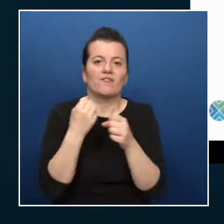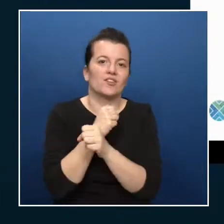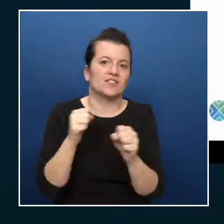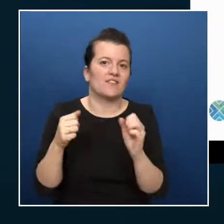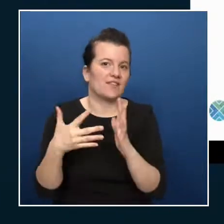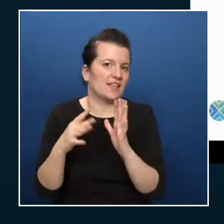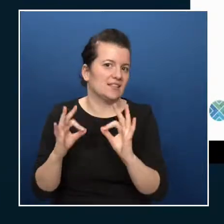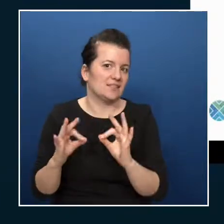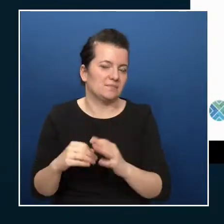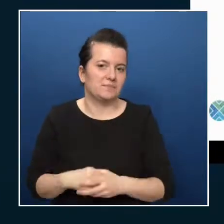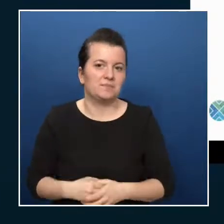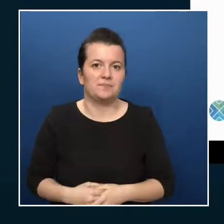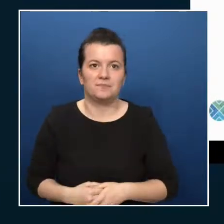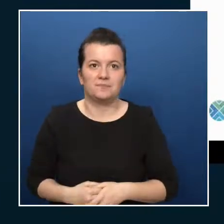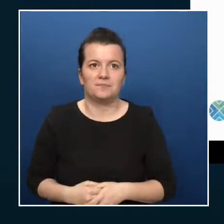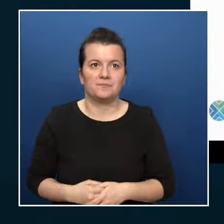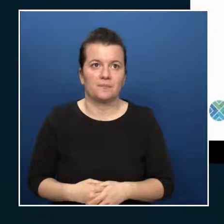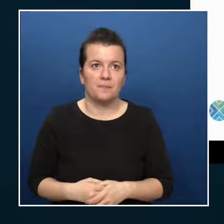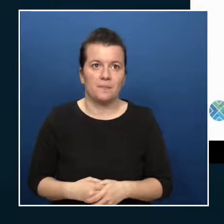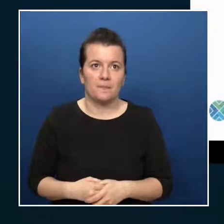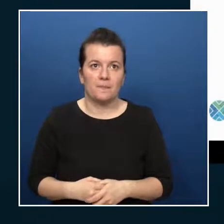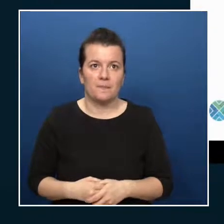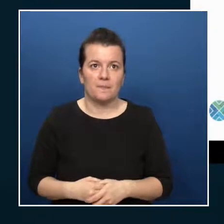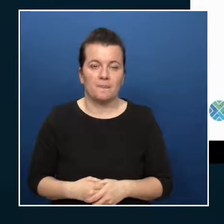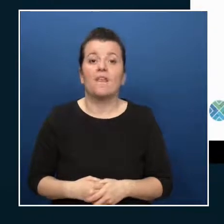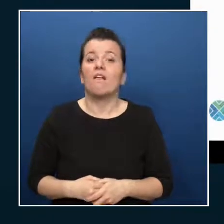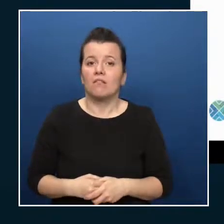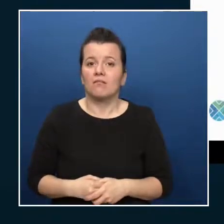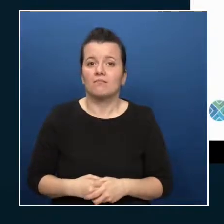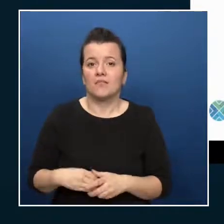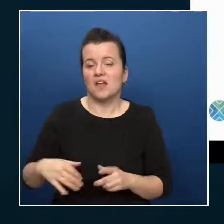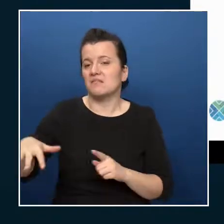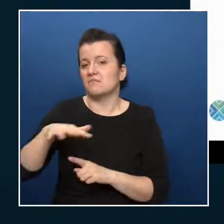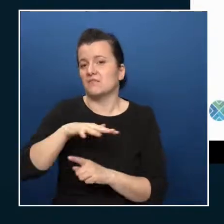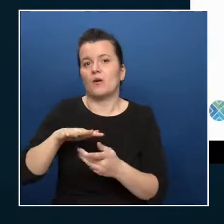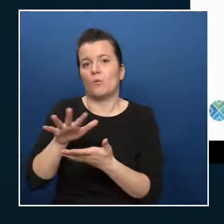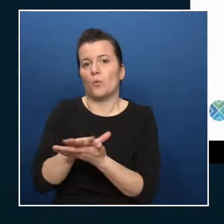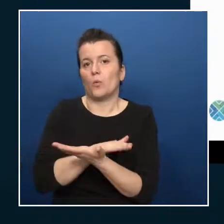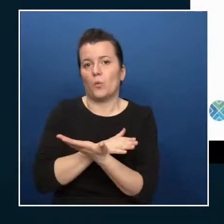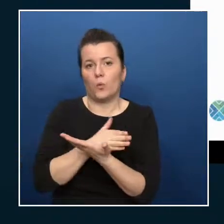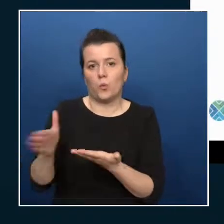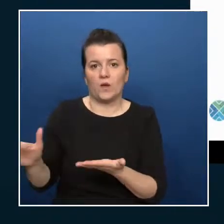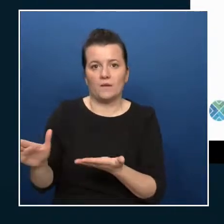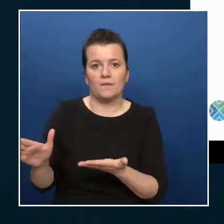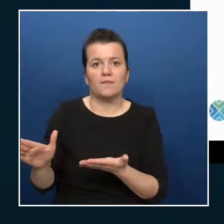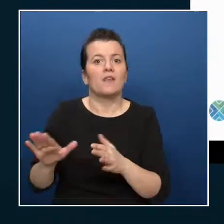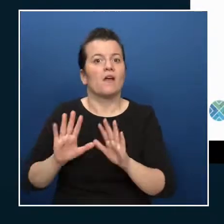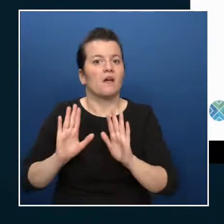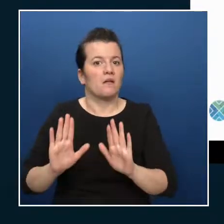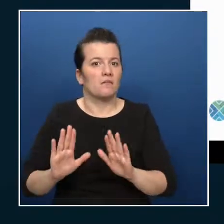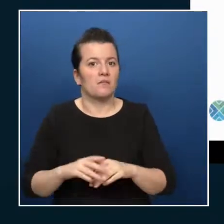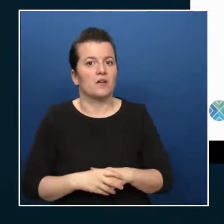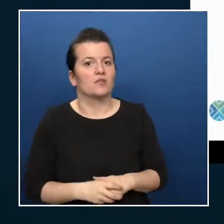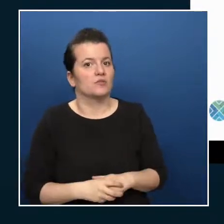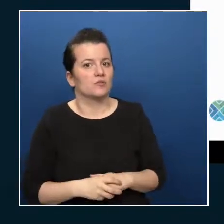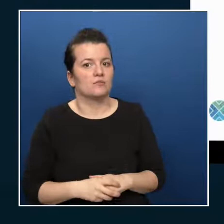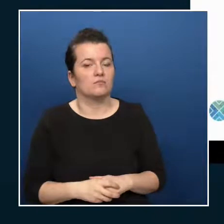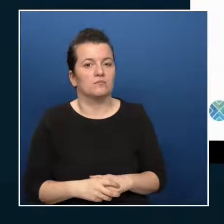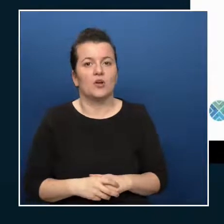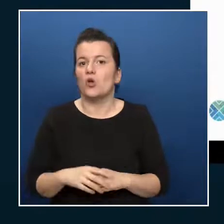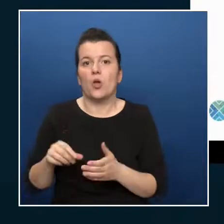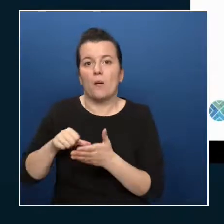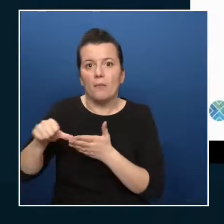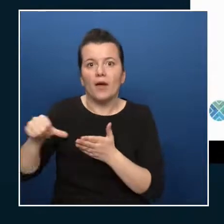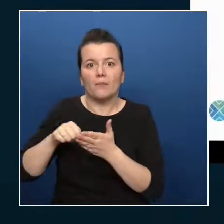just remove or destroy the environment. So at that point, you don't have any costs for your test environment anymore.